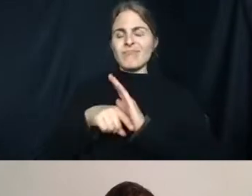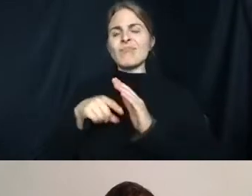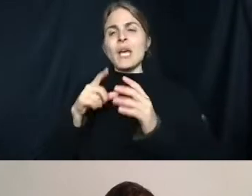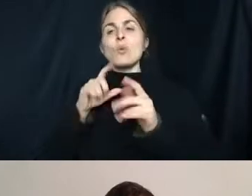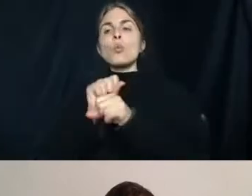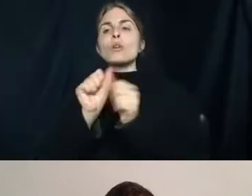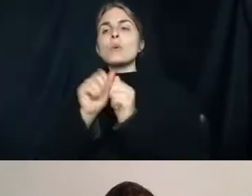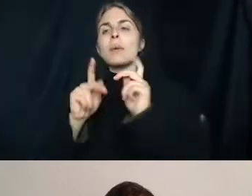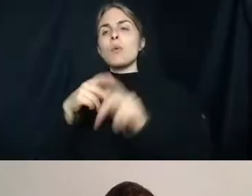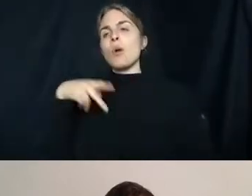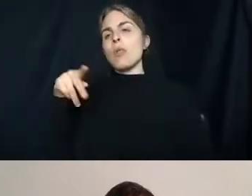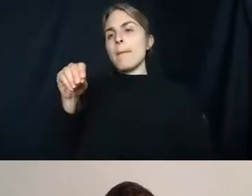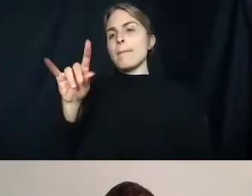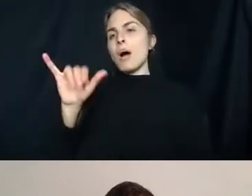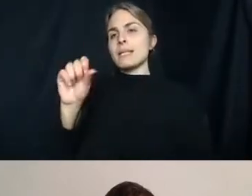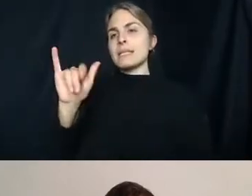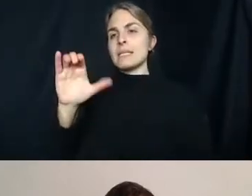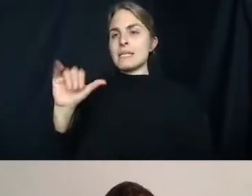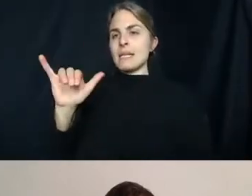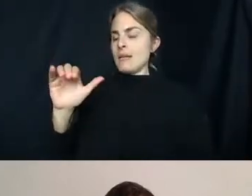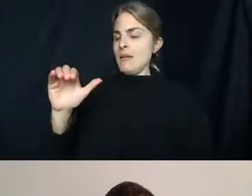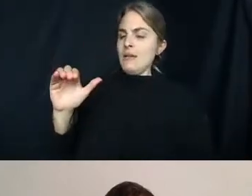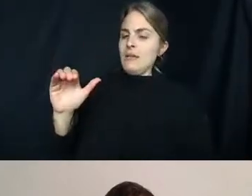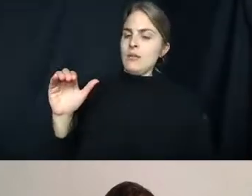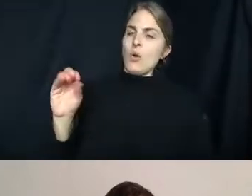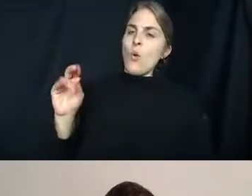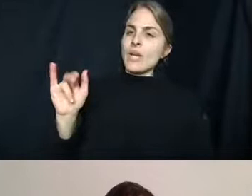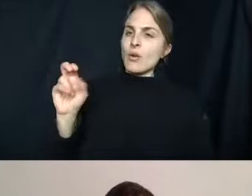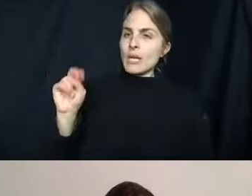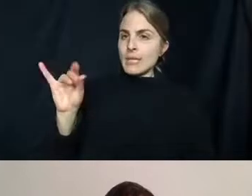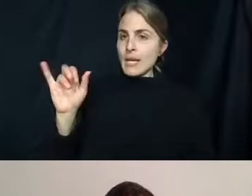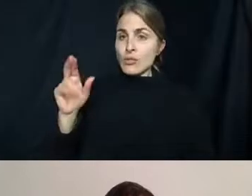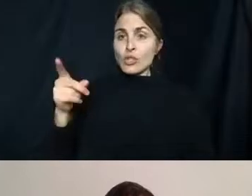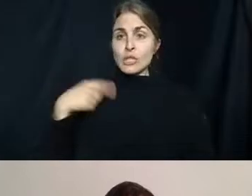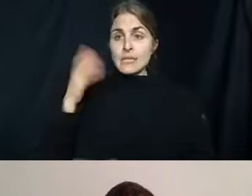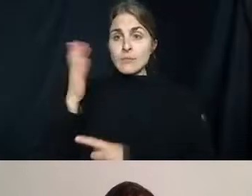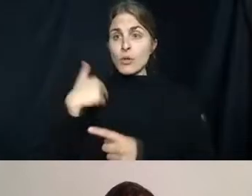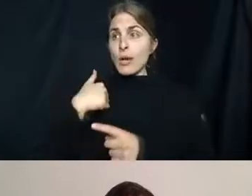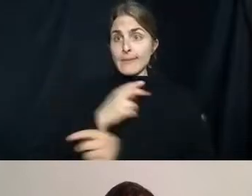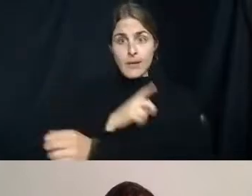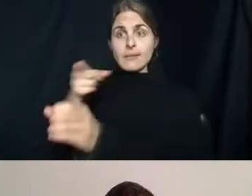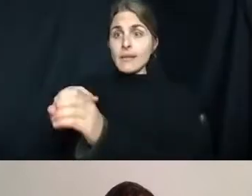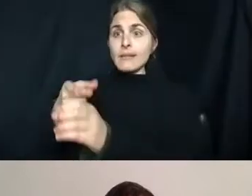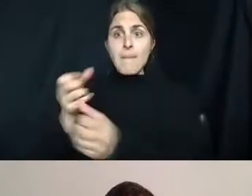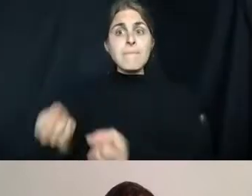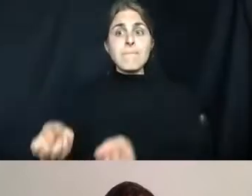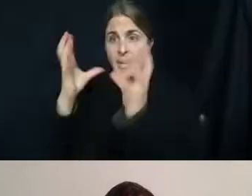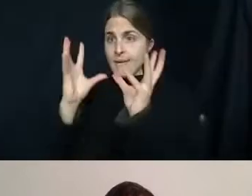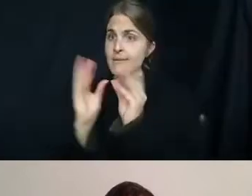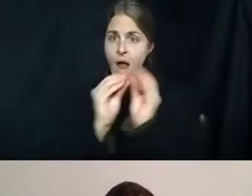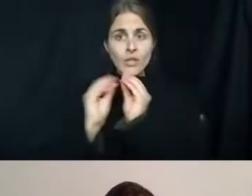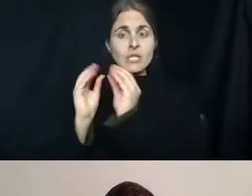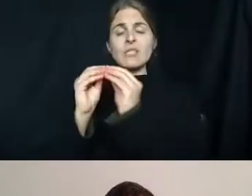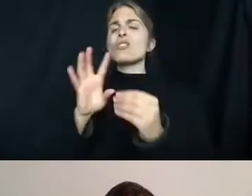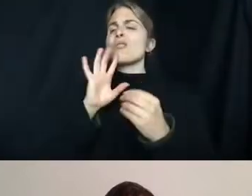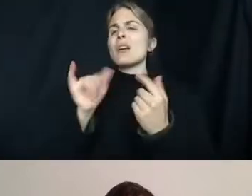syndrome. Kimmie is also a sought-after speaker and has presented at several national conferences. She presents the effects of